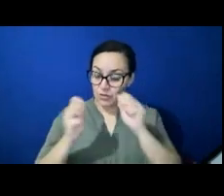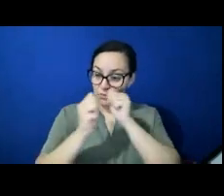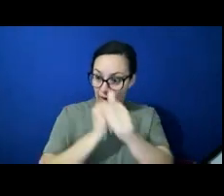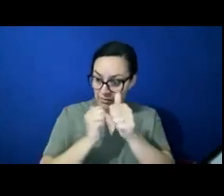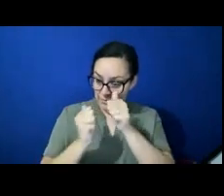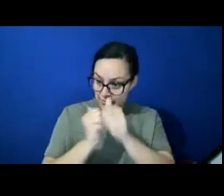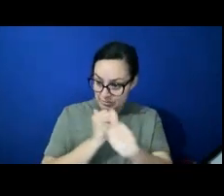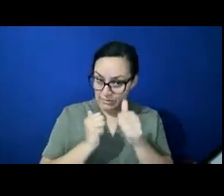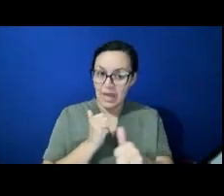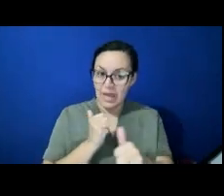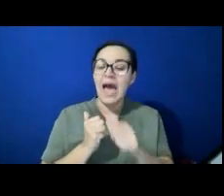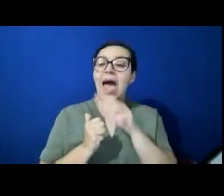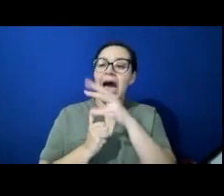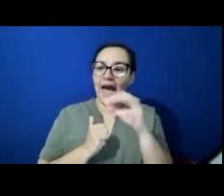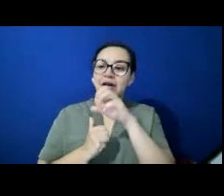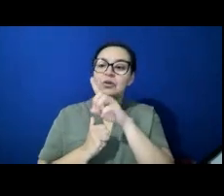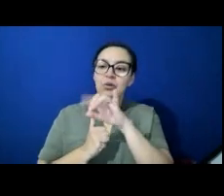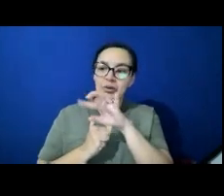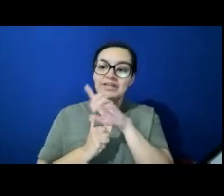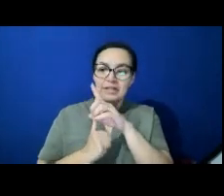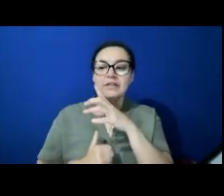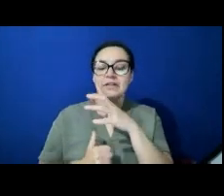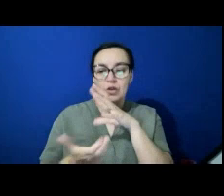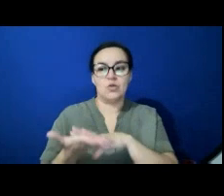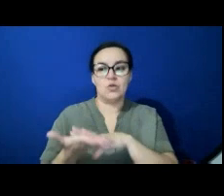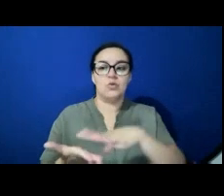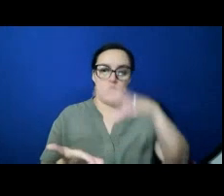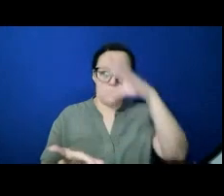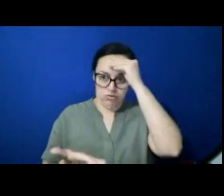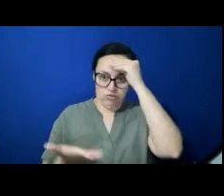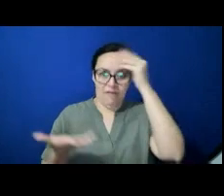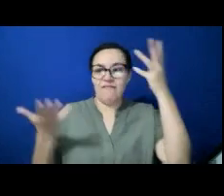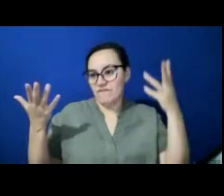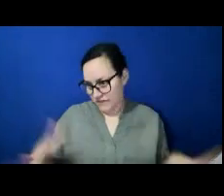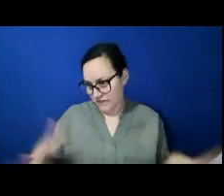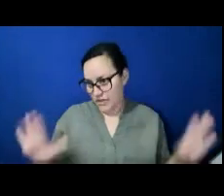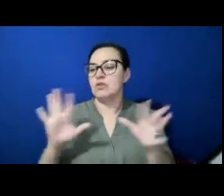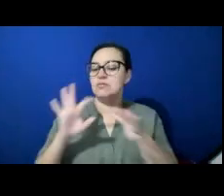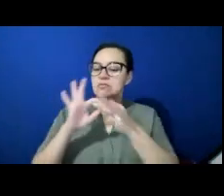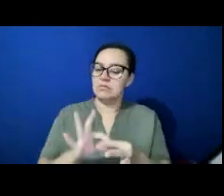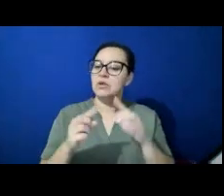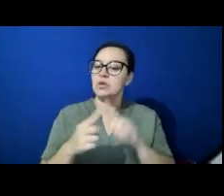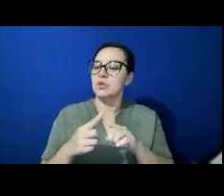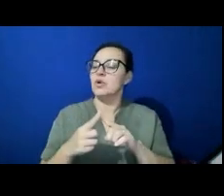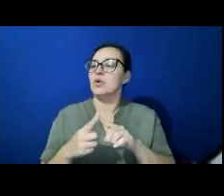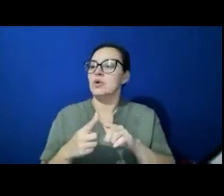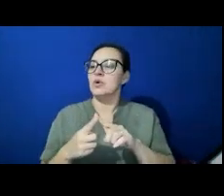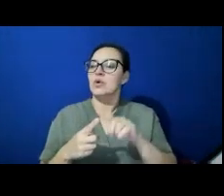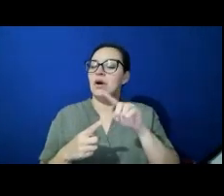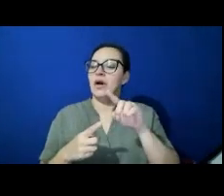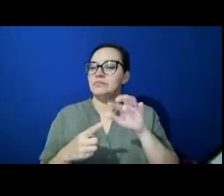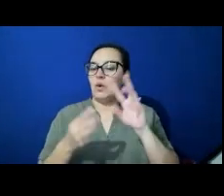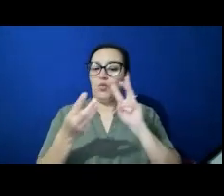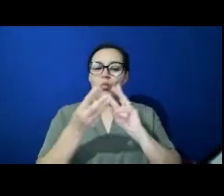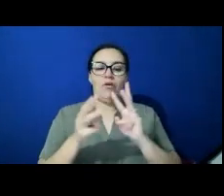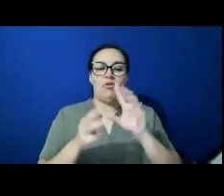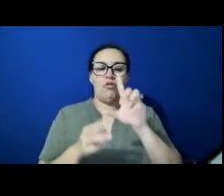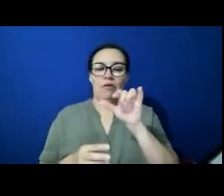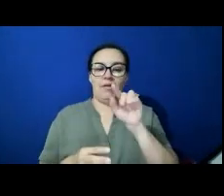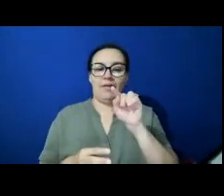este aprendizaje went into the complemento module, en you la did the quiz alfabetización successfully, climática, tanto and que you are le part puede of mostrar el this certificado